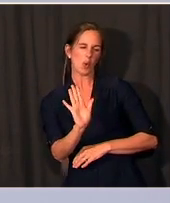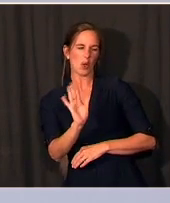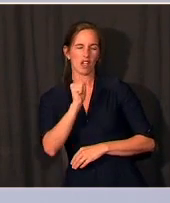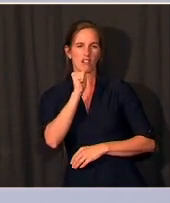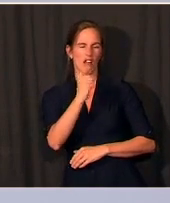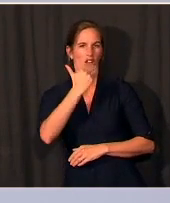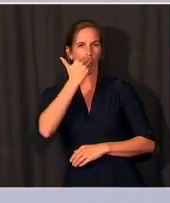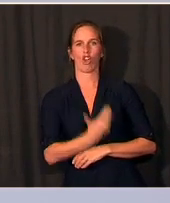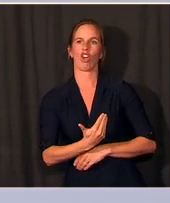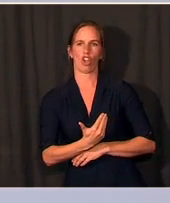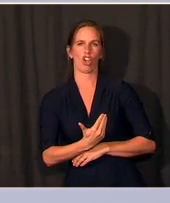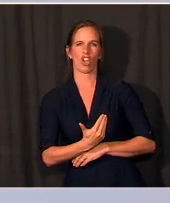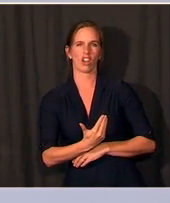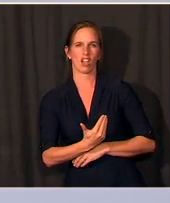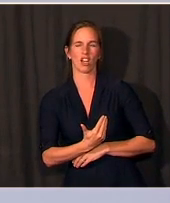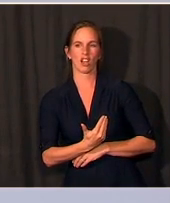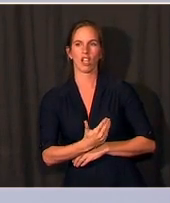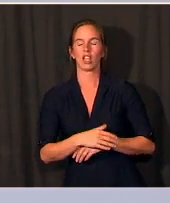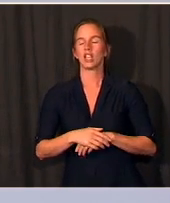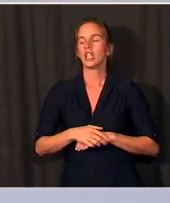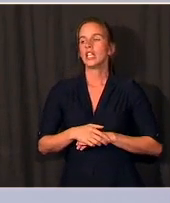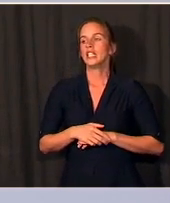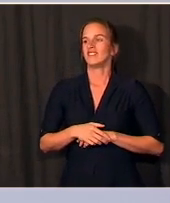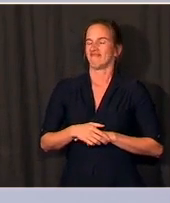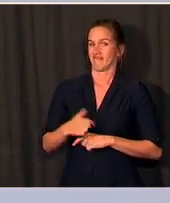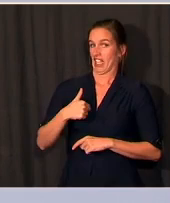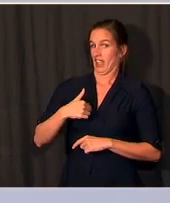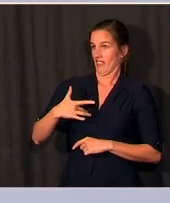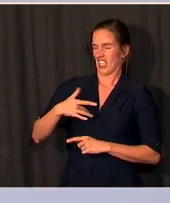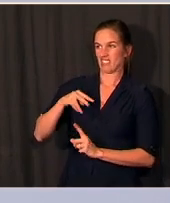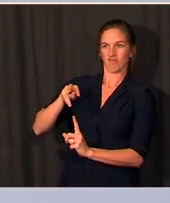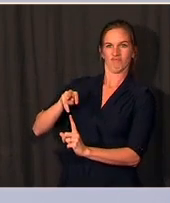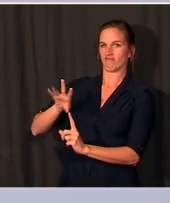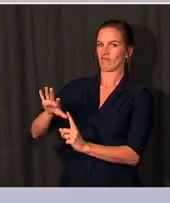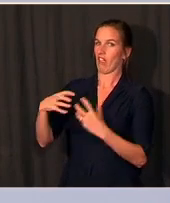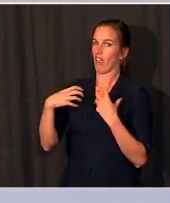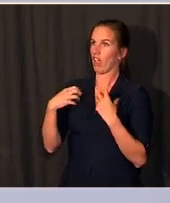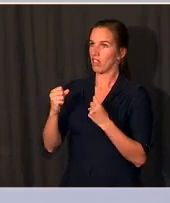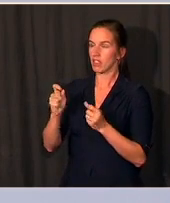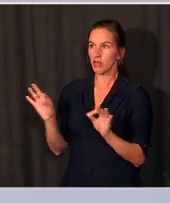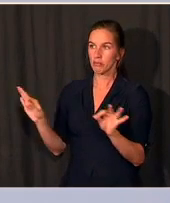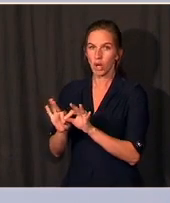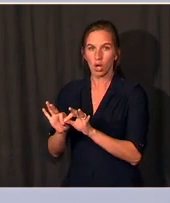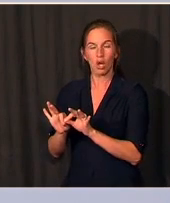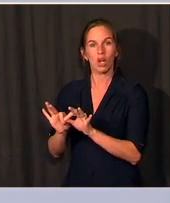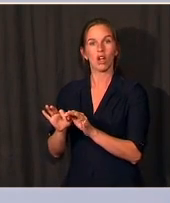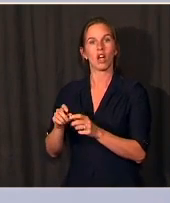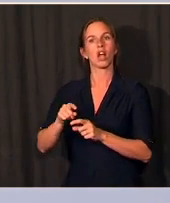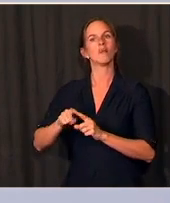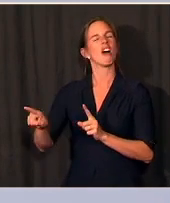politically, I think it's very bad from a health standpoint, but he wants to take his time on the vaccine. He